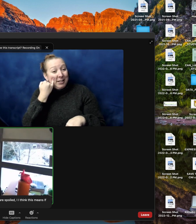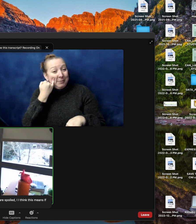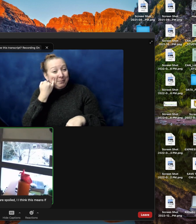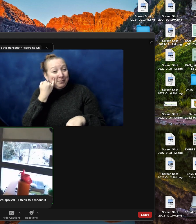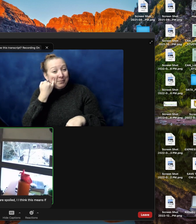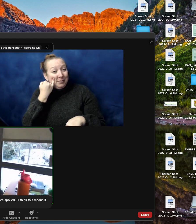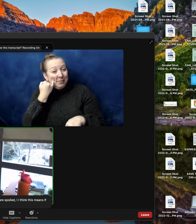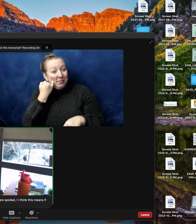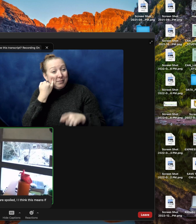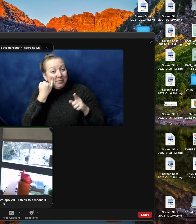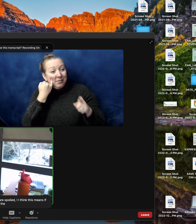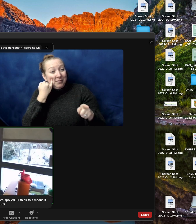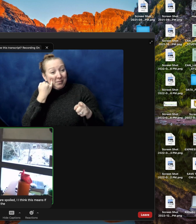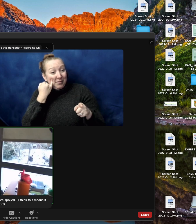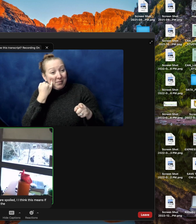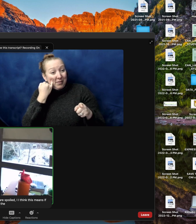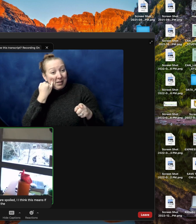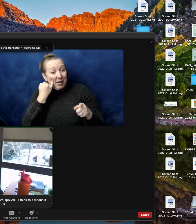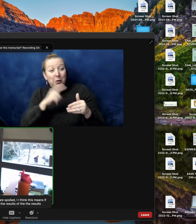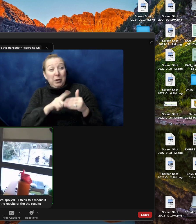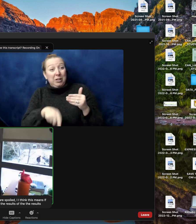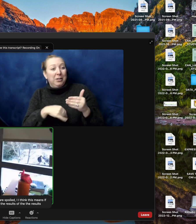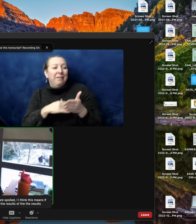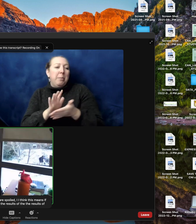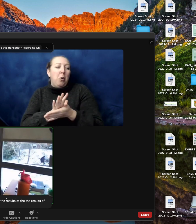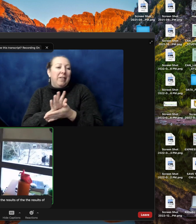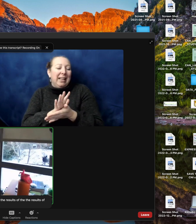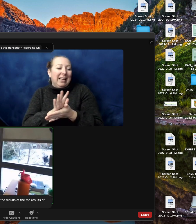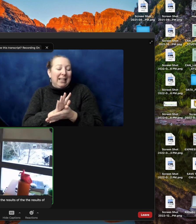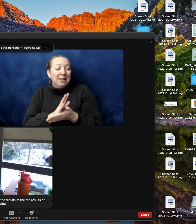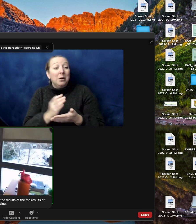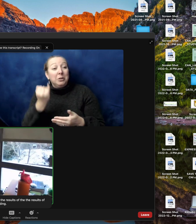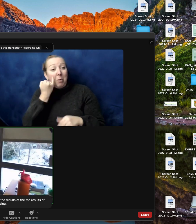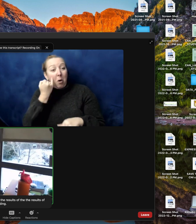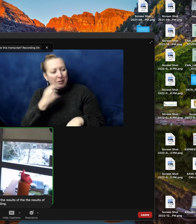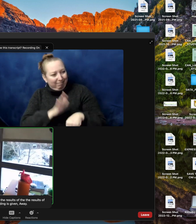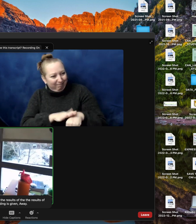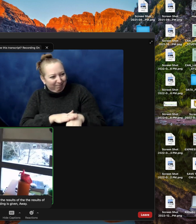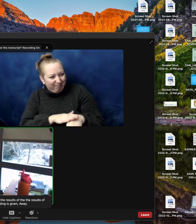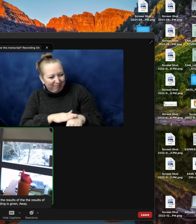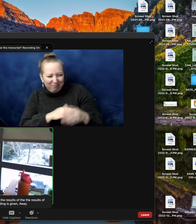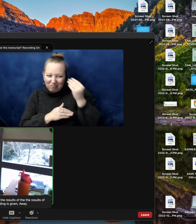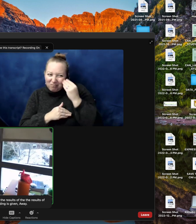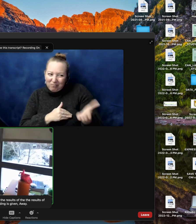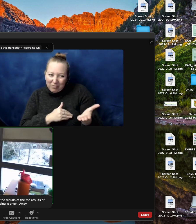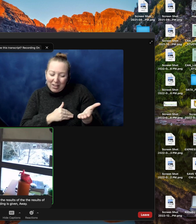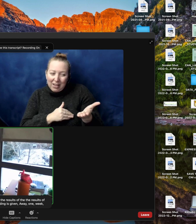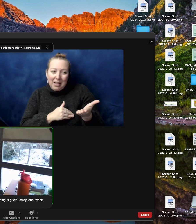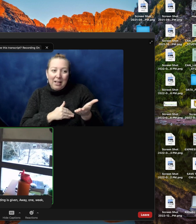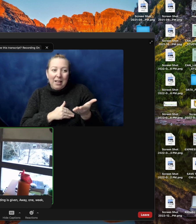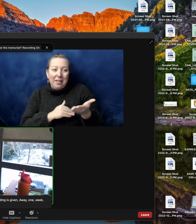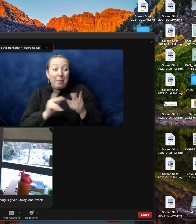if the results of the ending is given away 1 week later